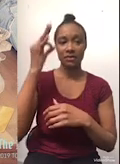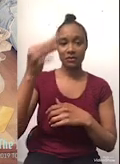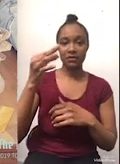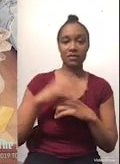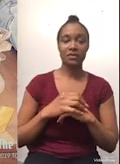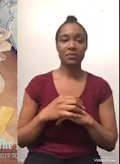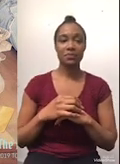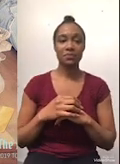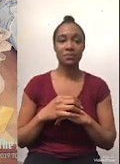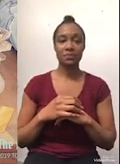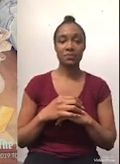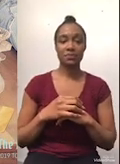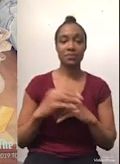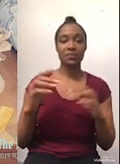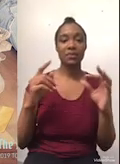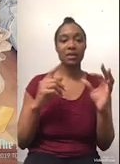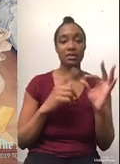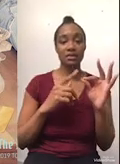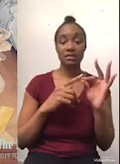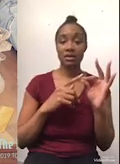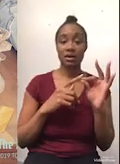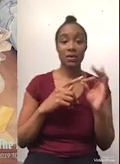we would be happy to go anywhere to perform.